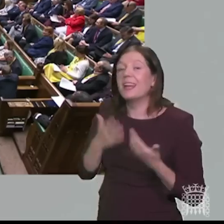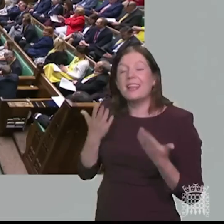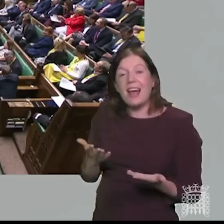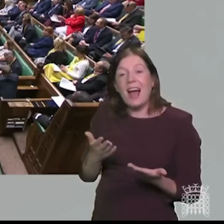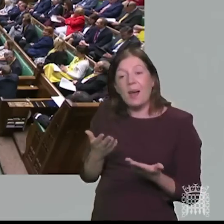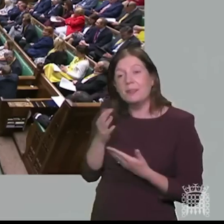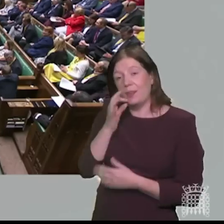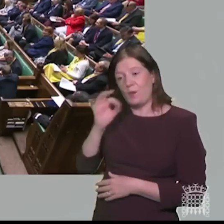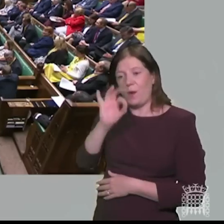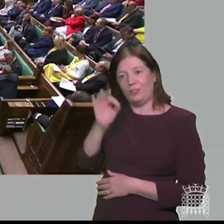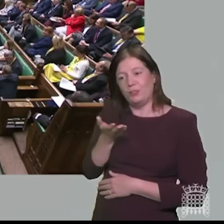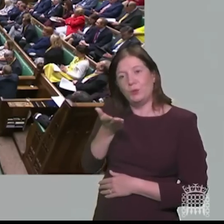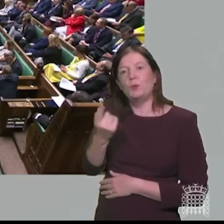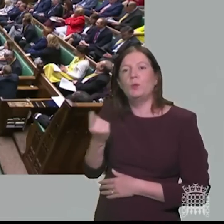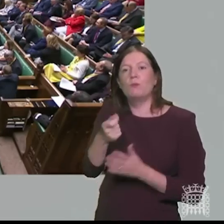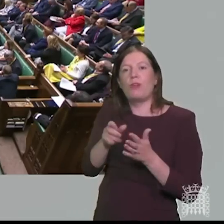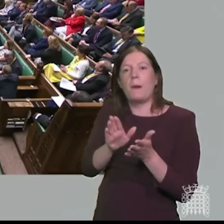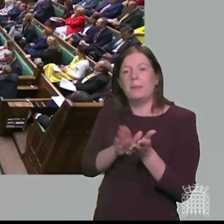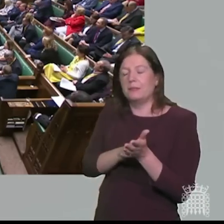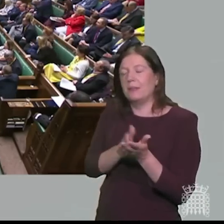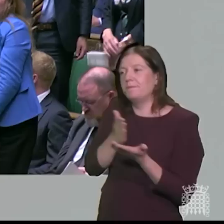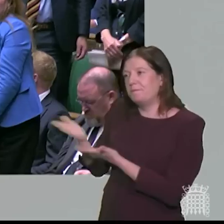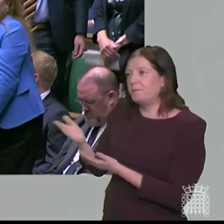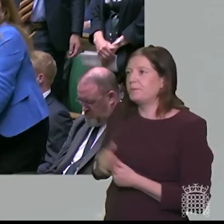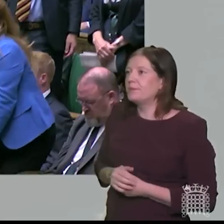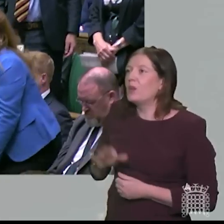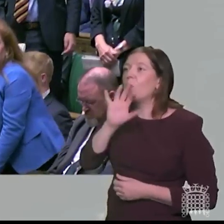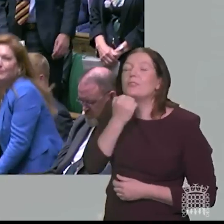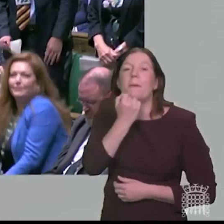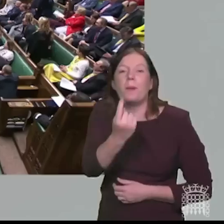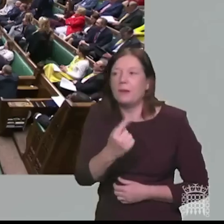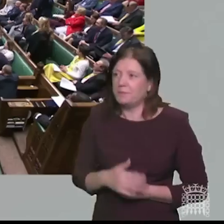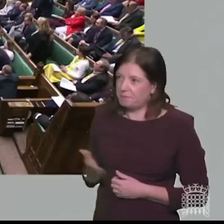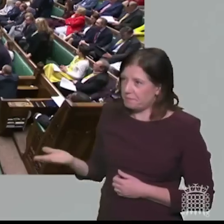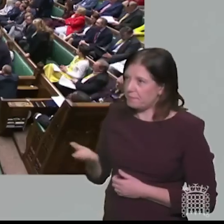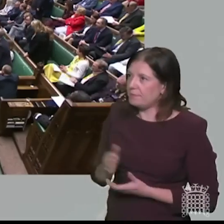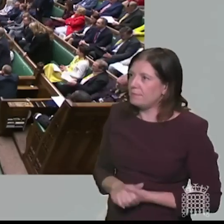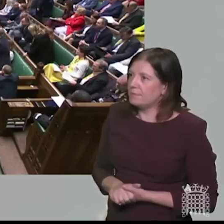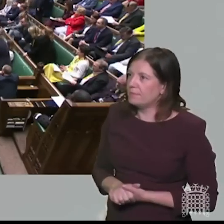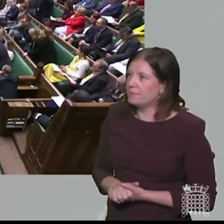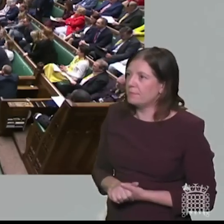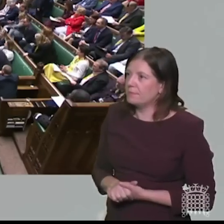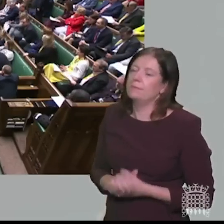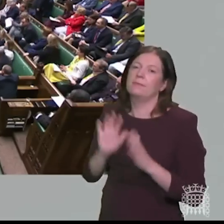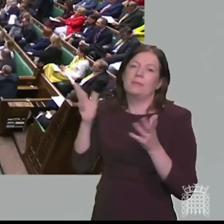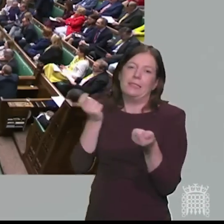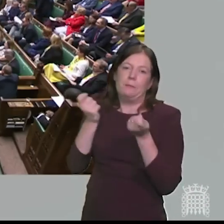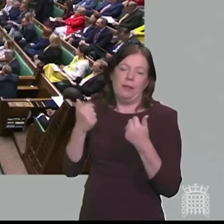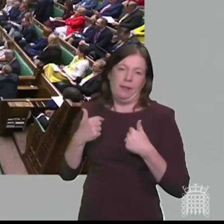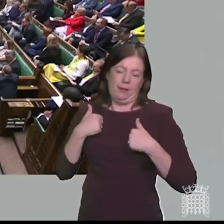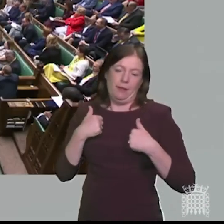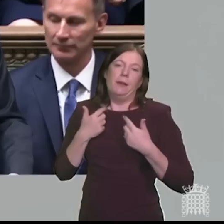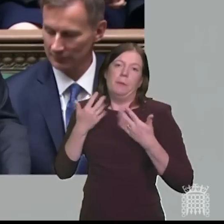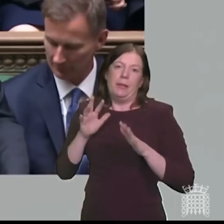Start with questions to Prime Minister. Dr Luke Evans. Number one, Mr. Speaker. Prime Minister. Mr. Speaker, today will